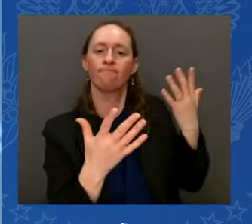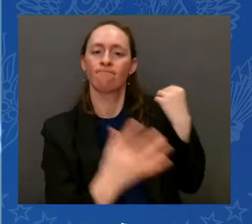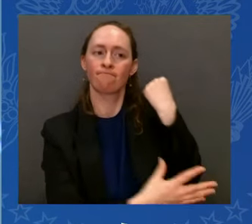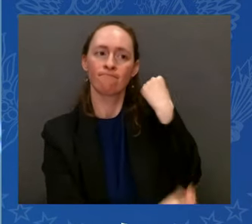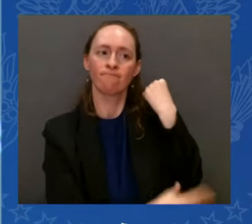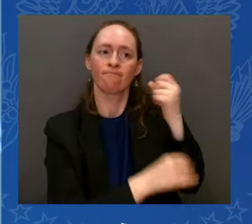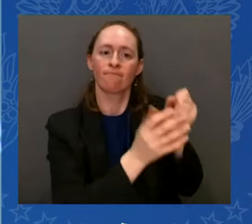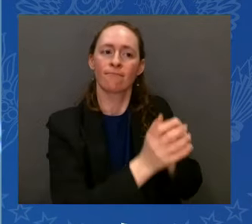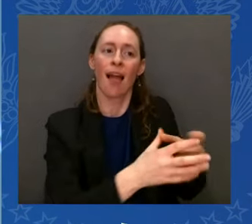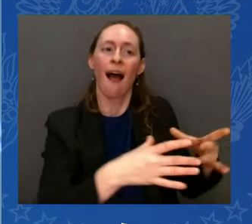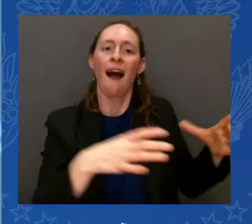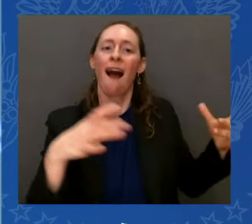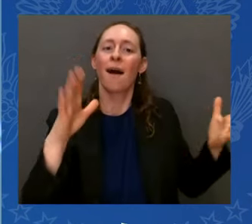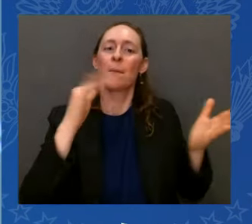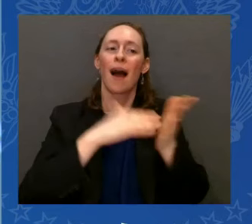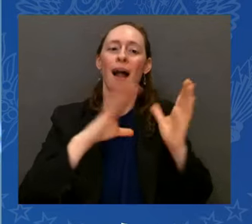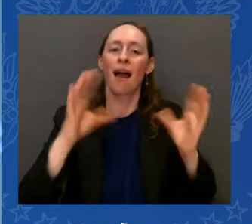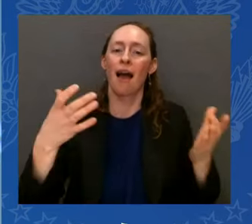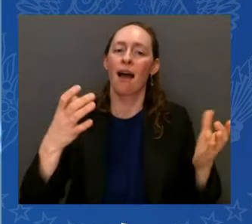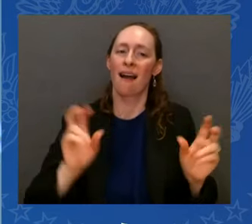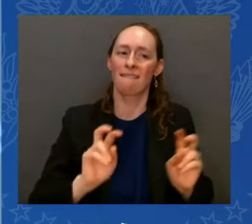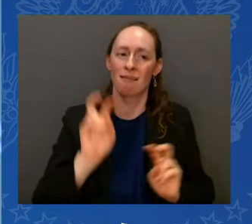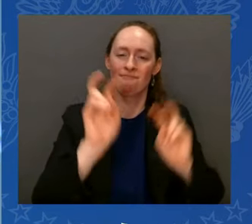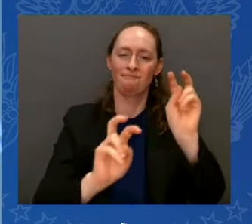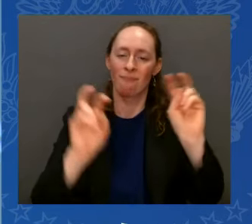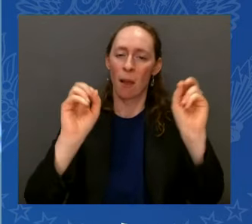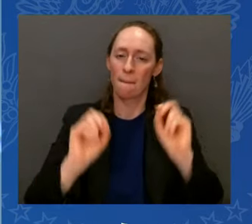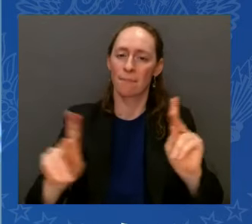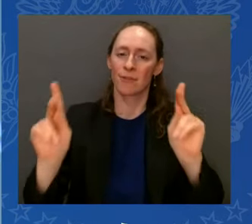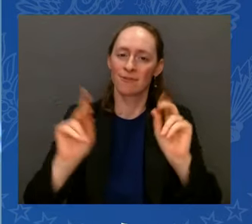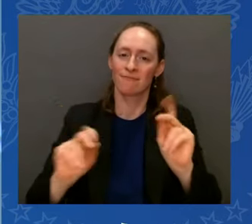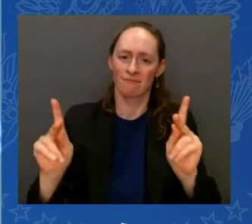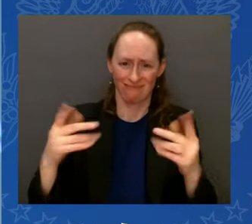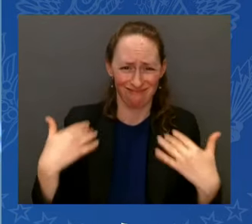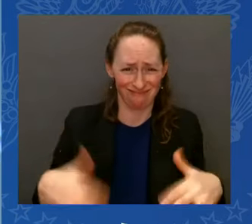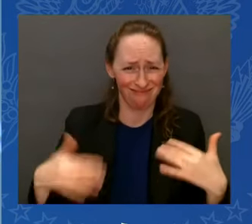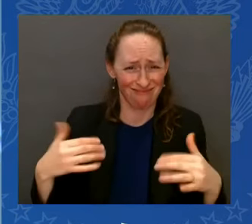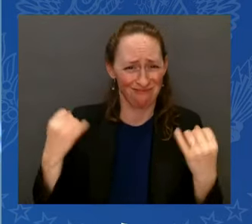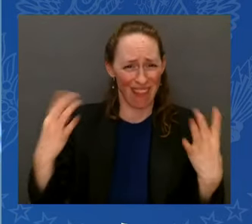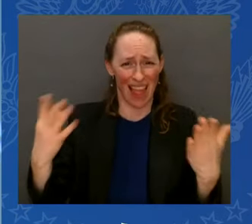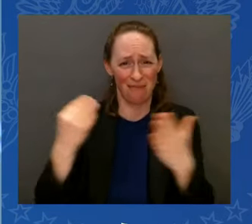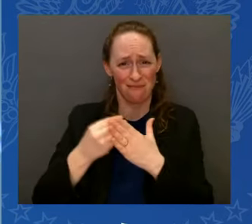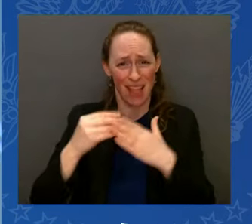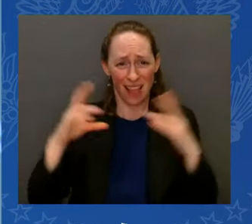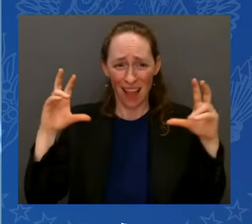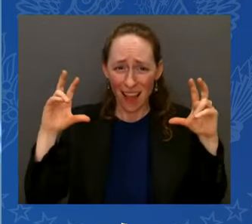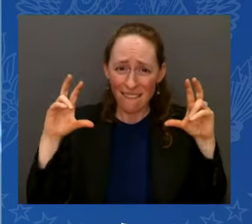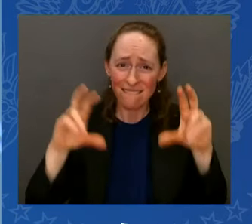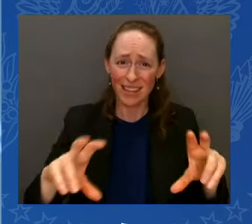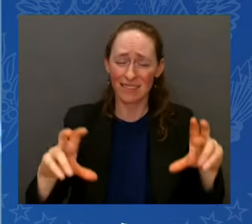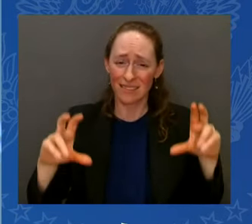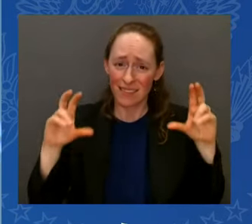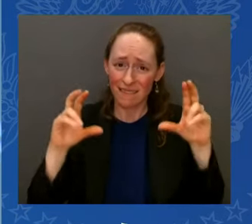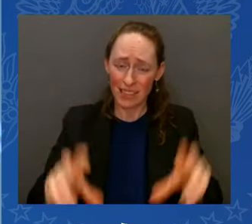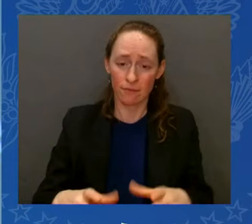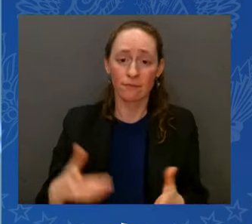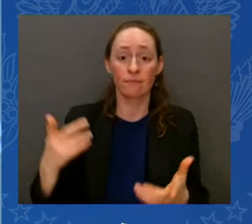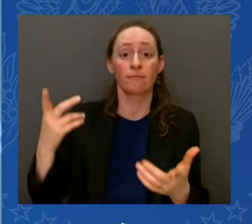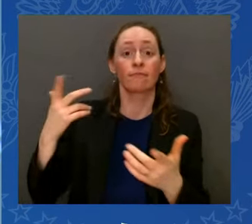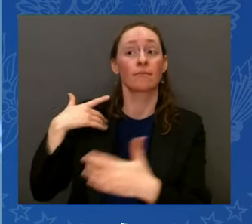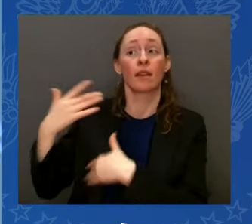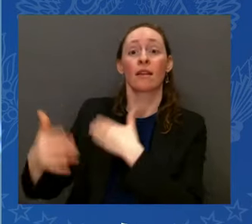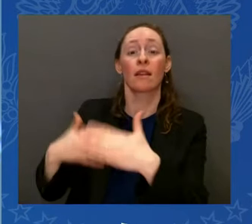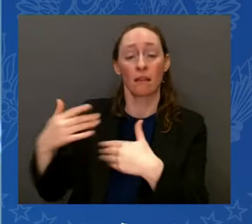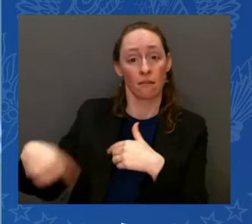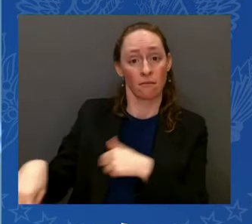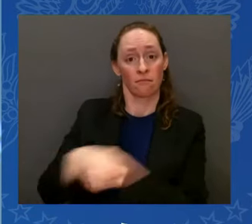invested. And now we're doing all this and so much more while cutting the deficit more than $1.7 trillion in 2 years,